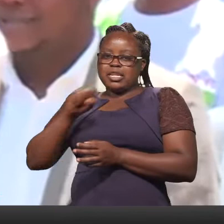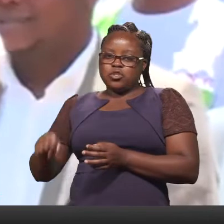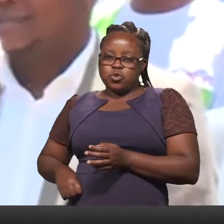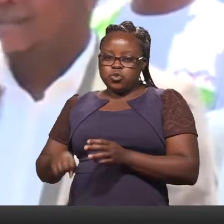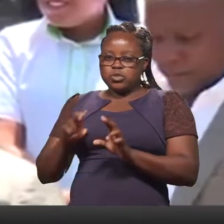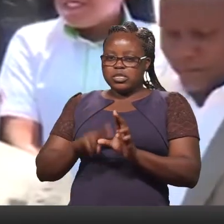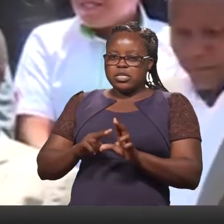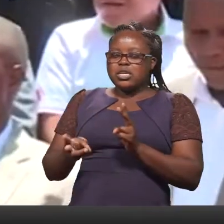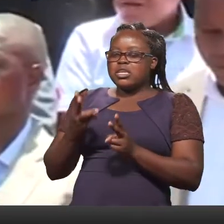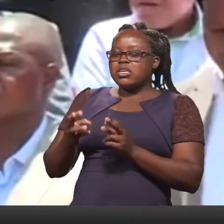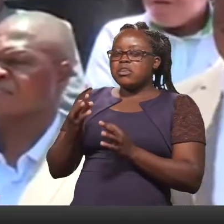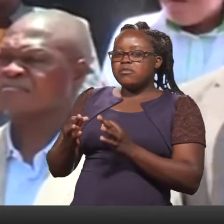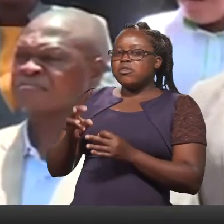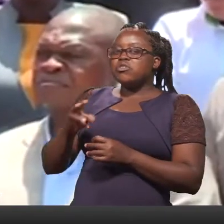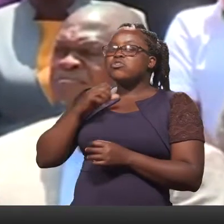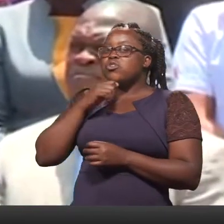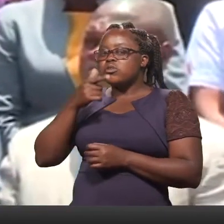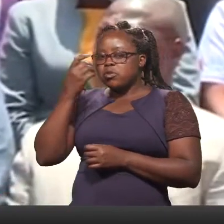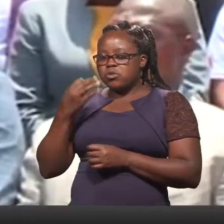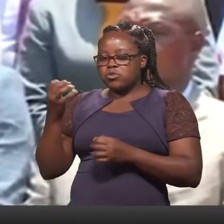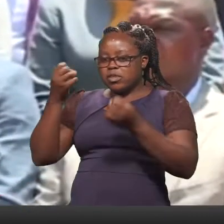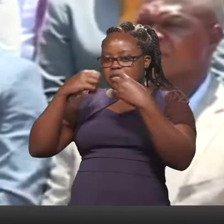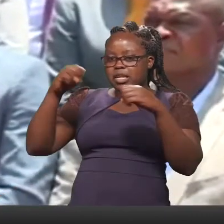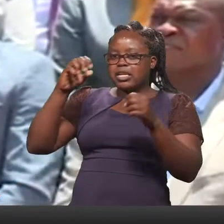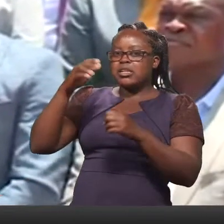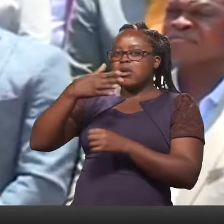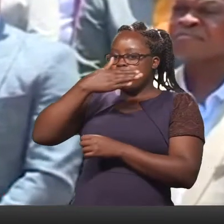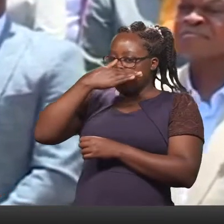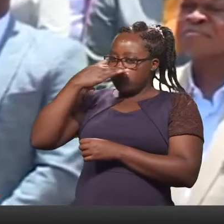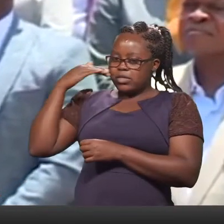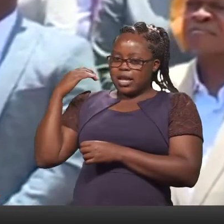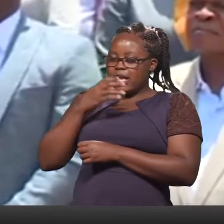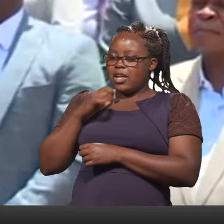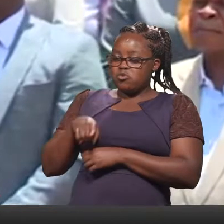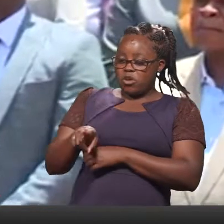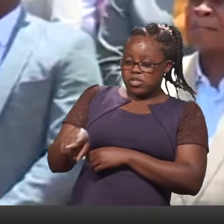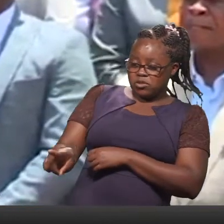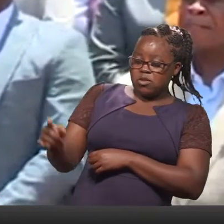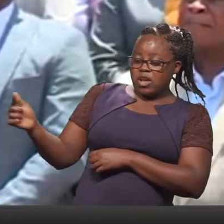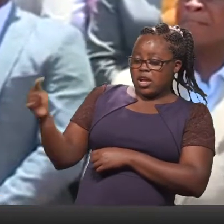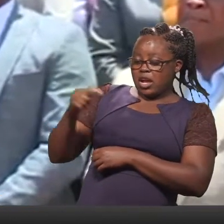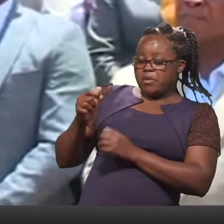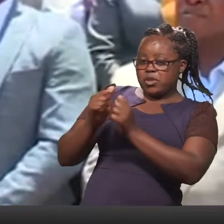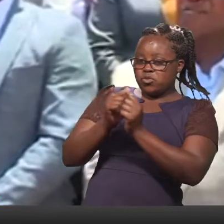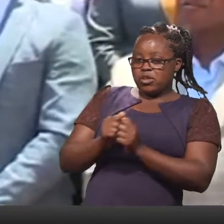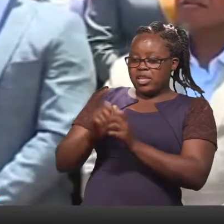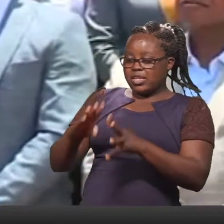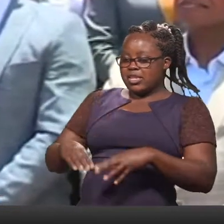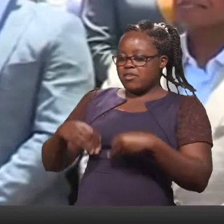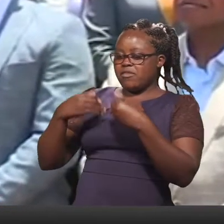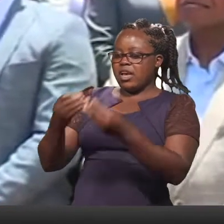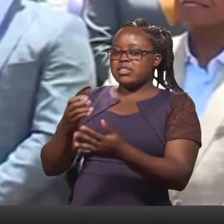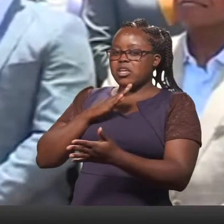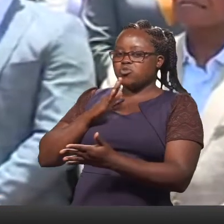UDA. If it was not because of His Excellency Musalia Mudavadi and yourself coming together